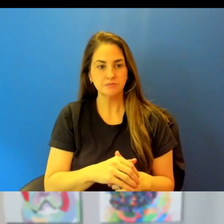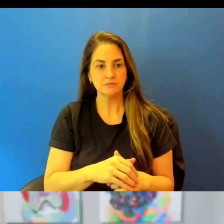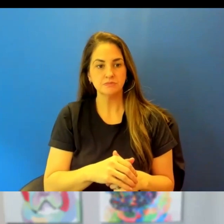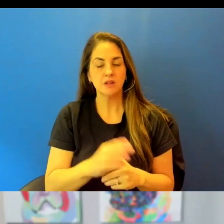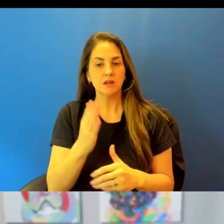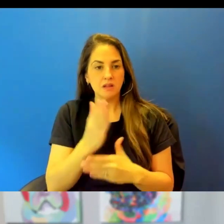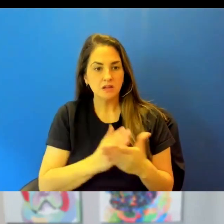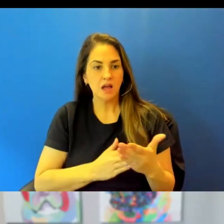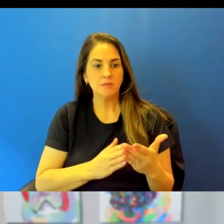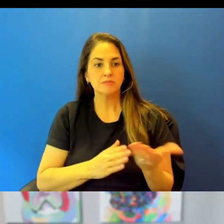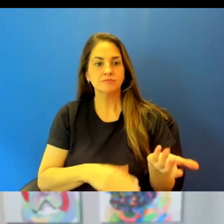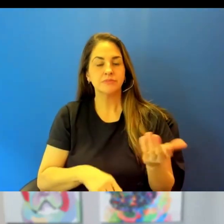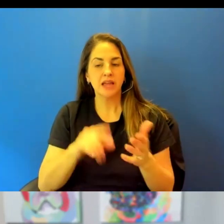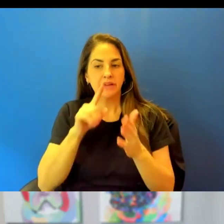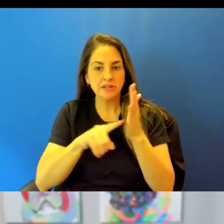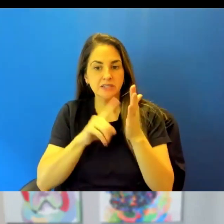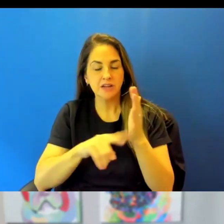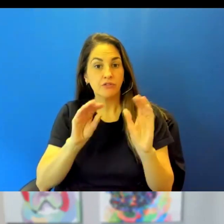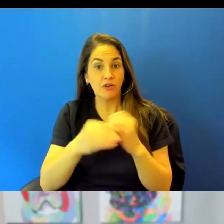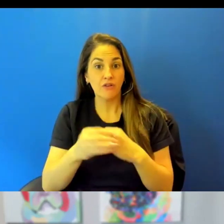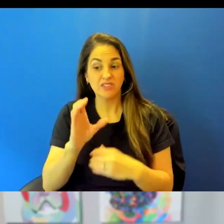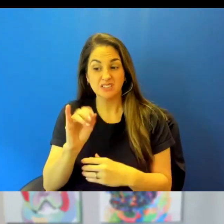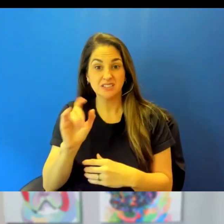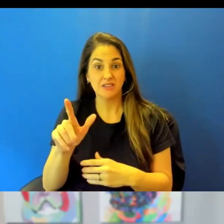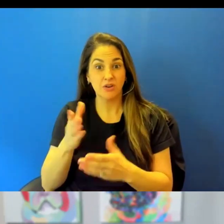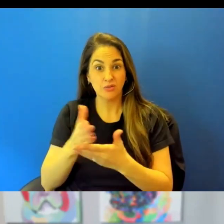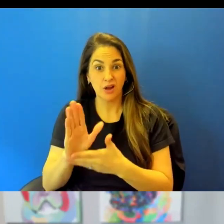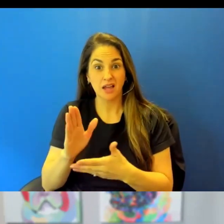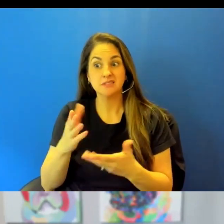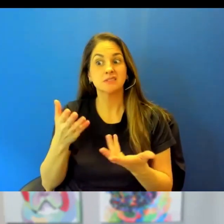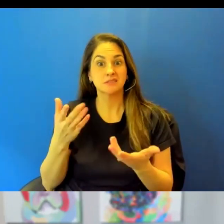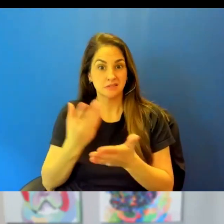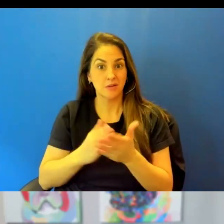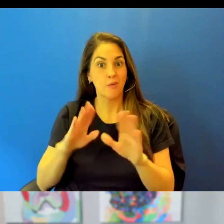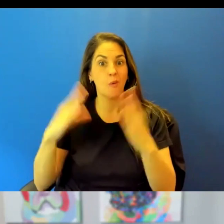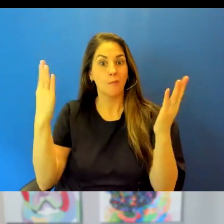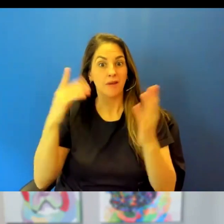investigations to the Office for Civil Rights and things like this, they're